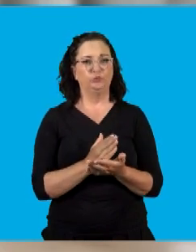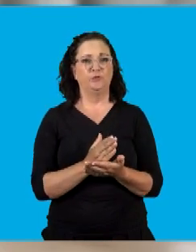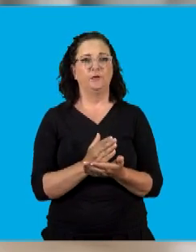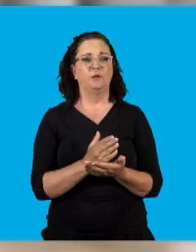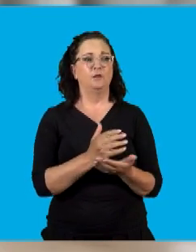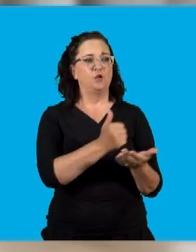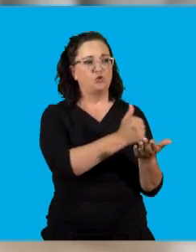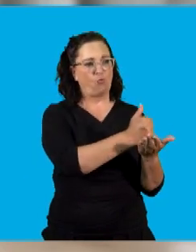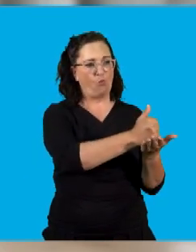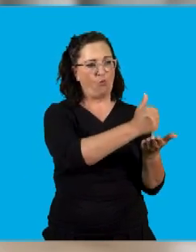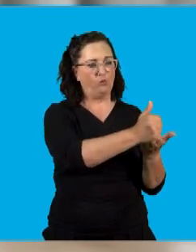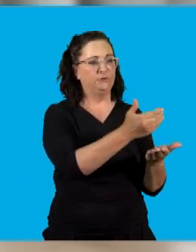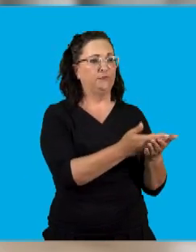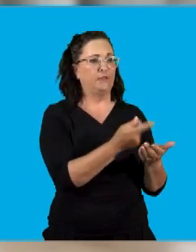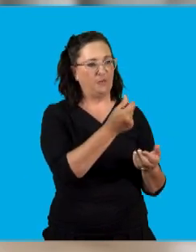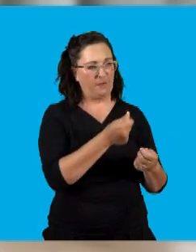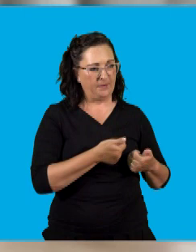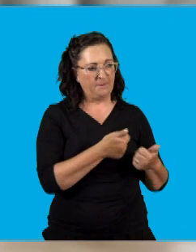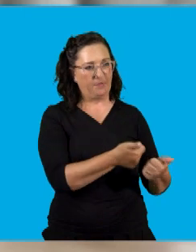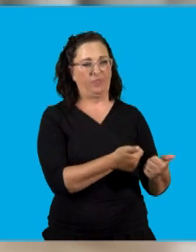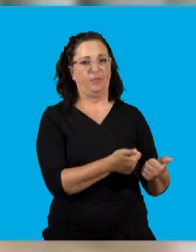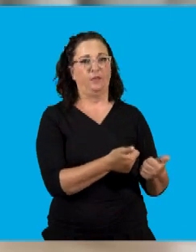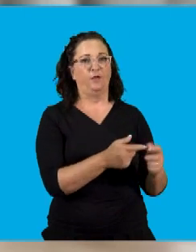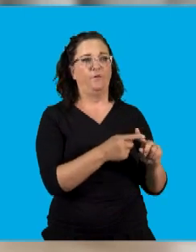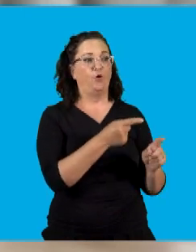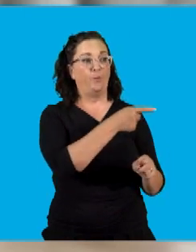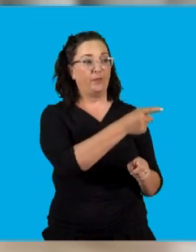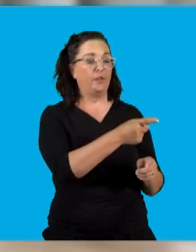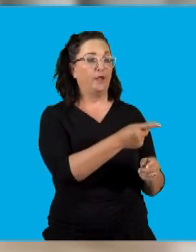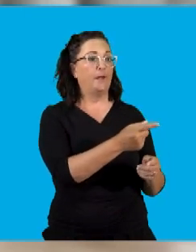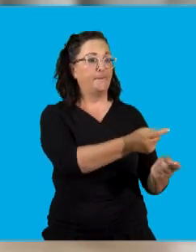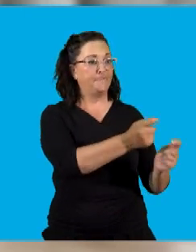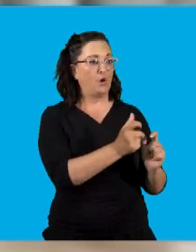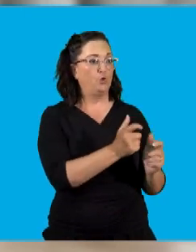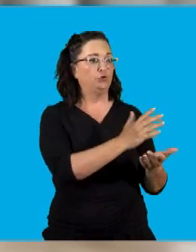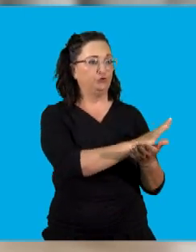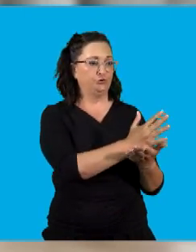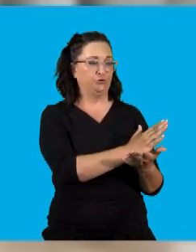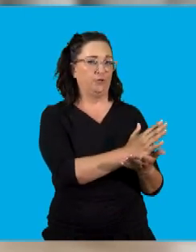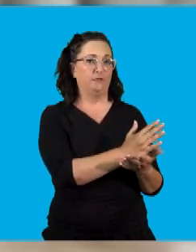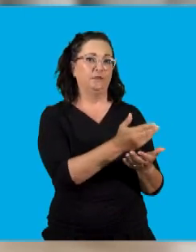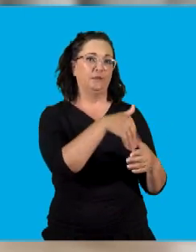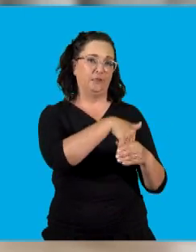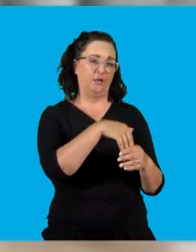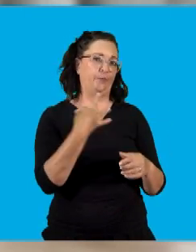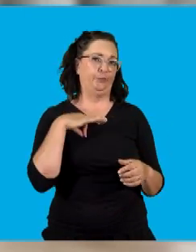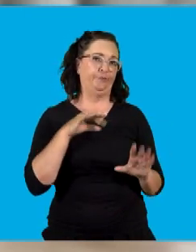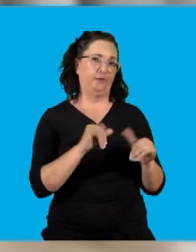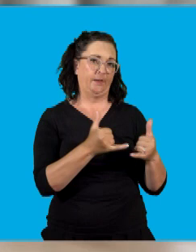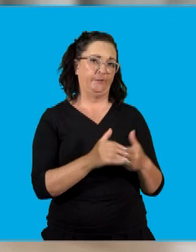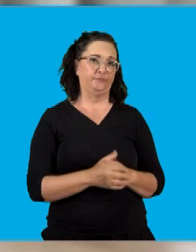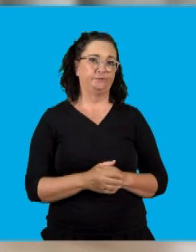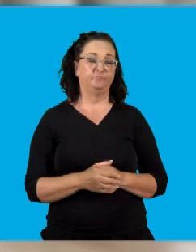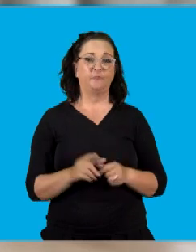the shareholders, they also get a return on their investment since they have bought shares in profit companies.